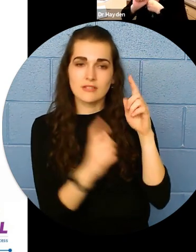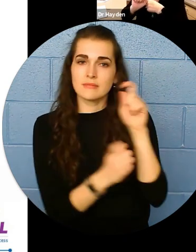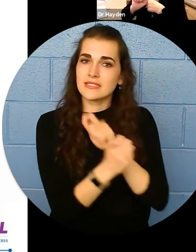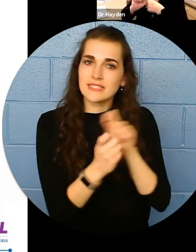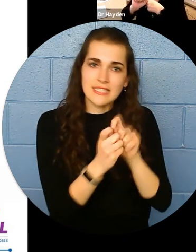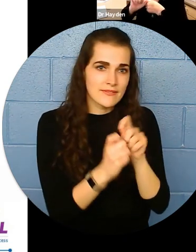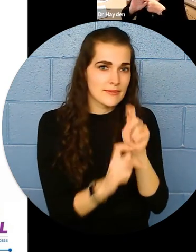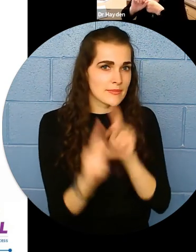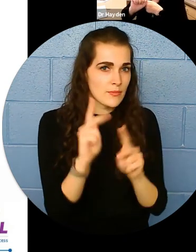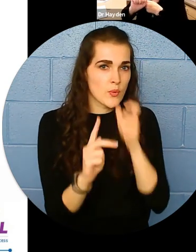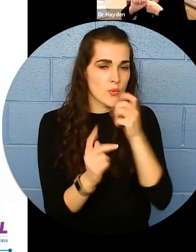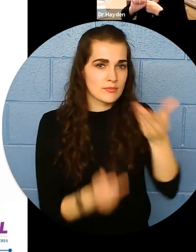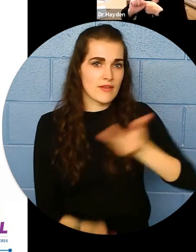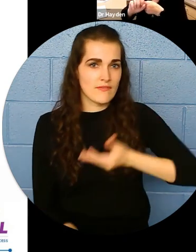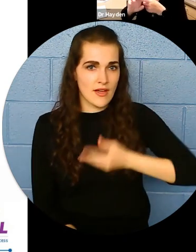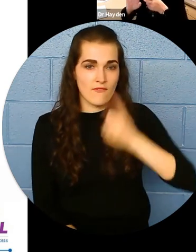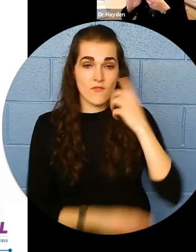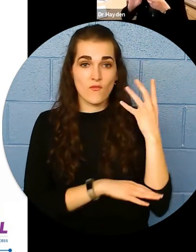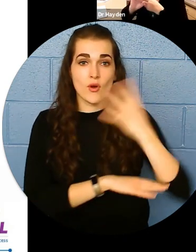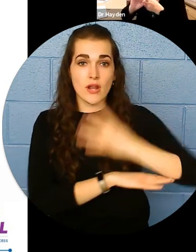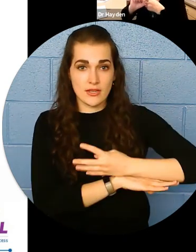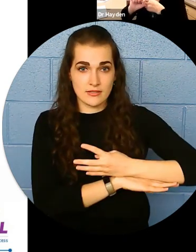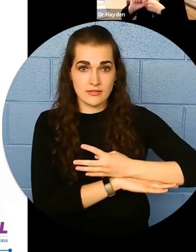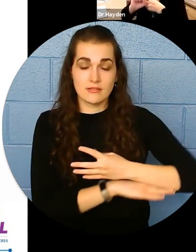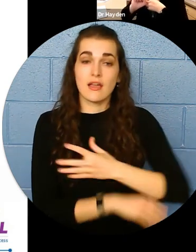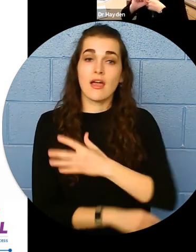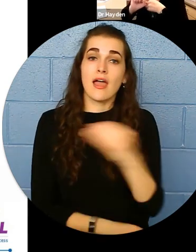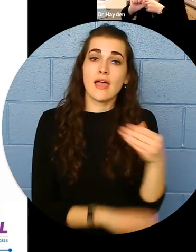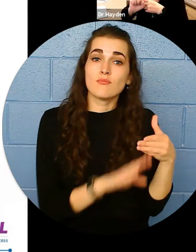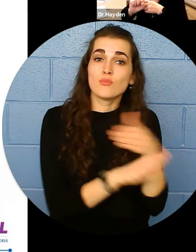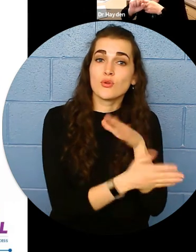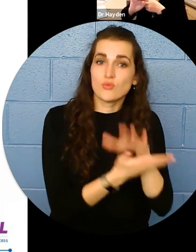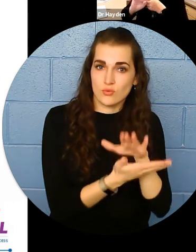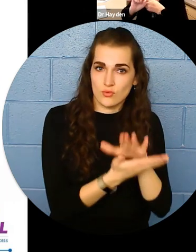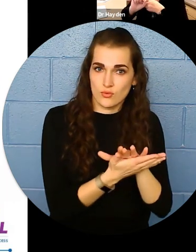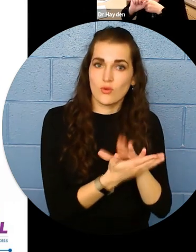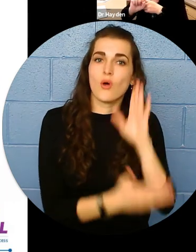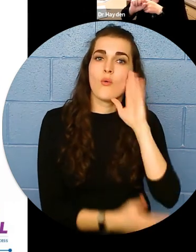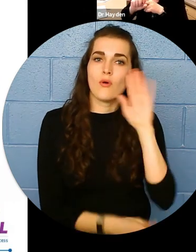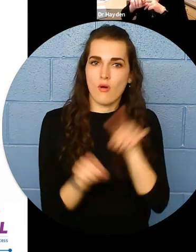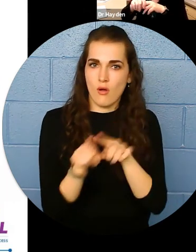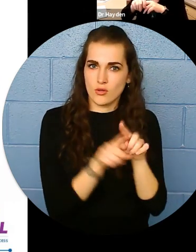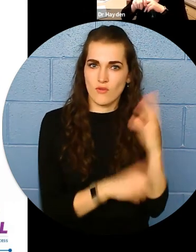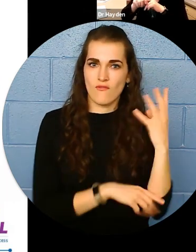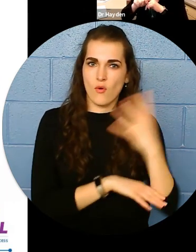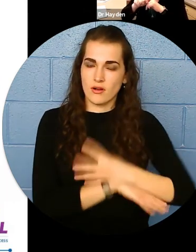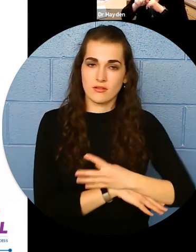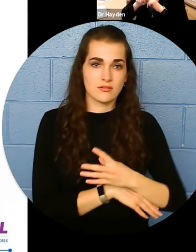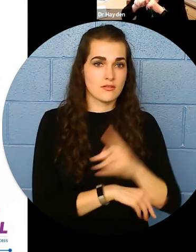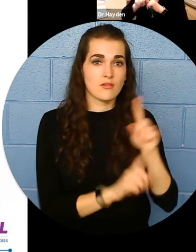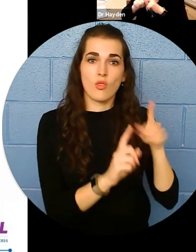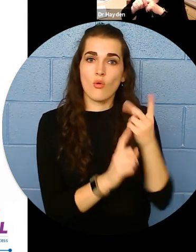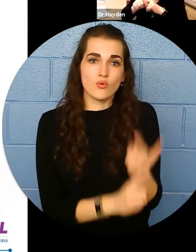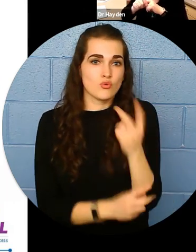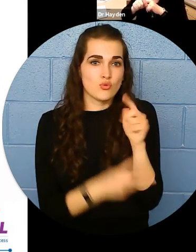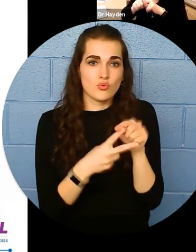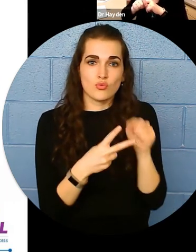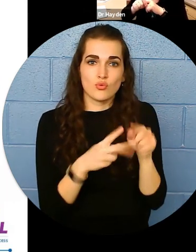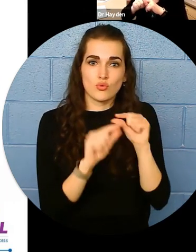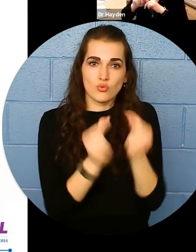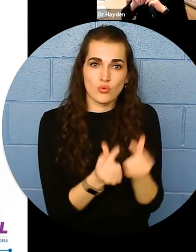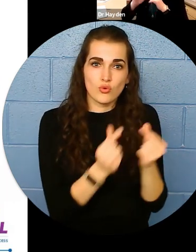specific populations that were invited for 4 days, and our preschool students. Those are the only students that will be here 4